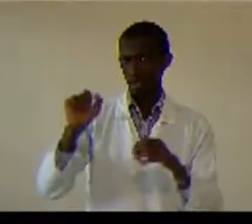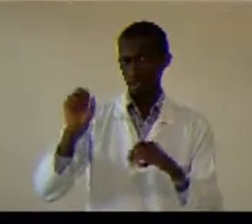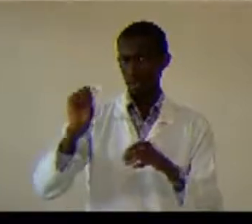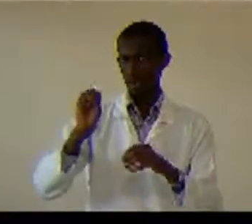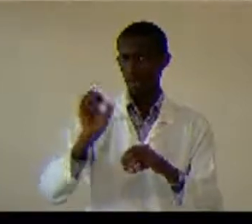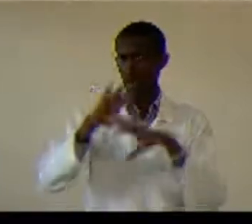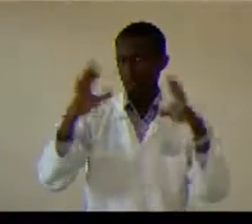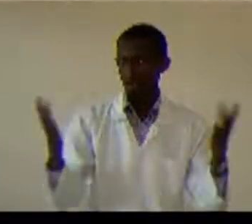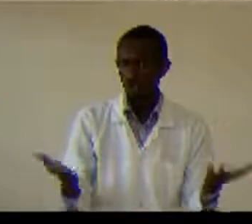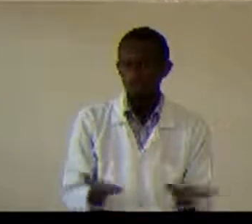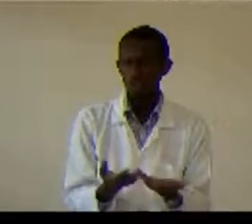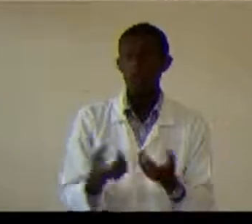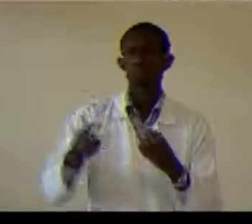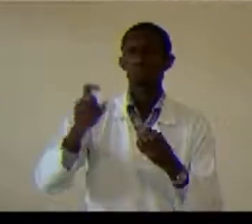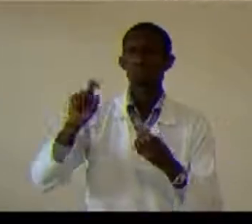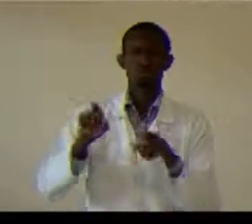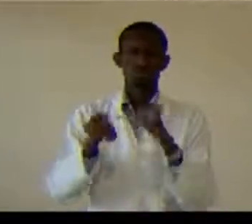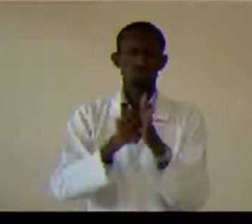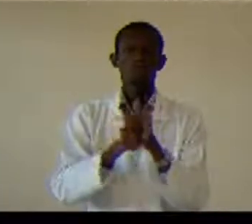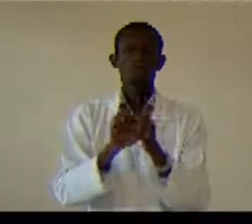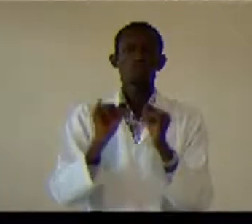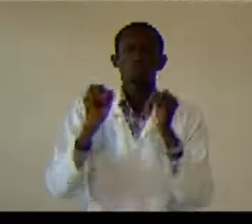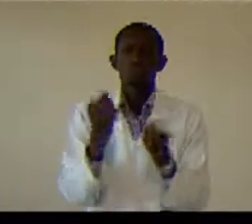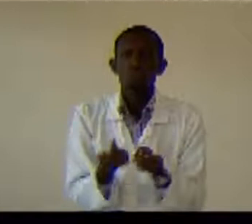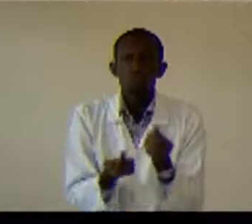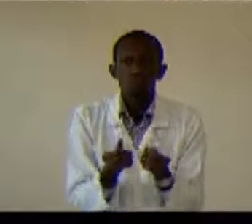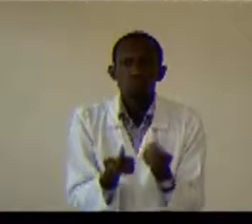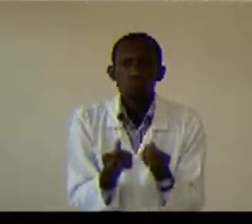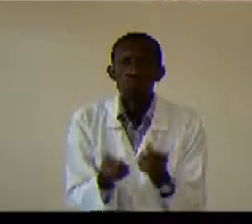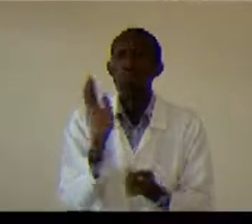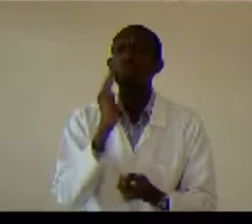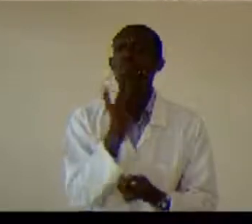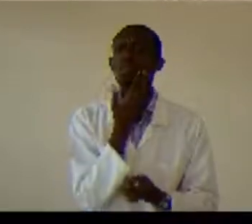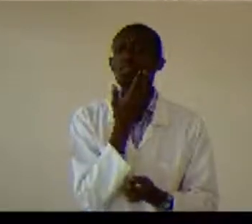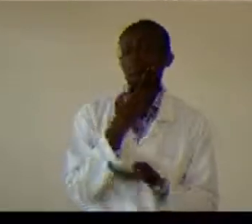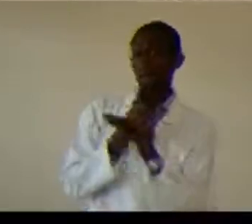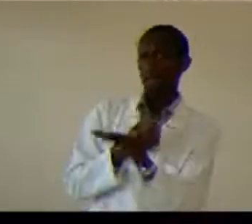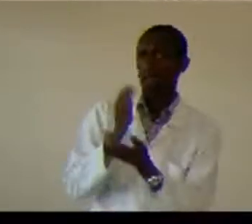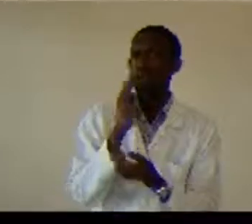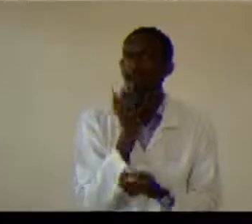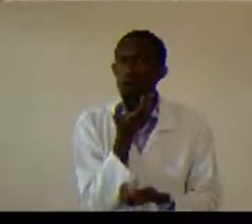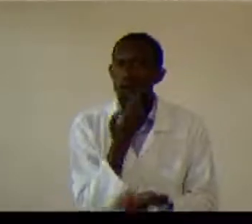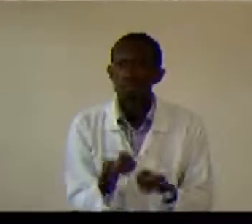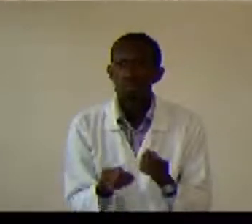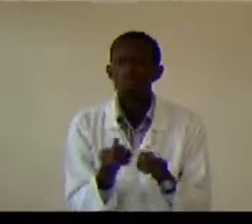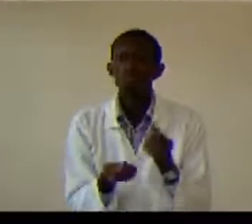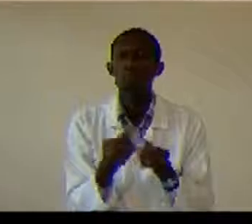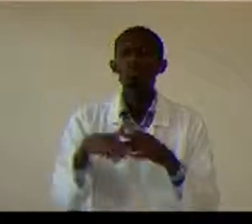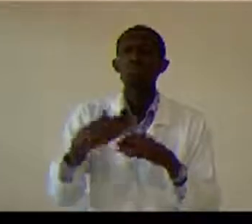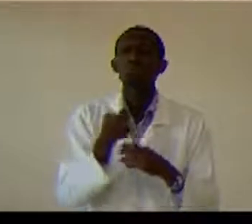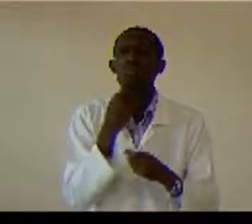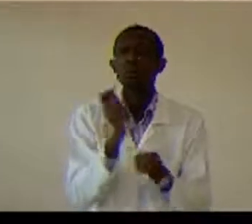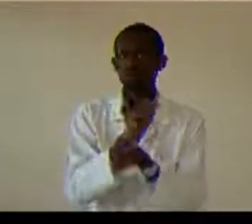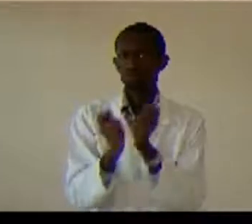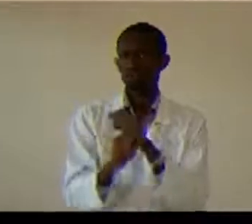state. You also know when you're boiling water, if you need the water to change into vapor, if you have 1 liter of water, you need